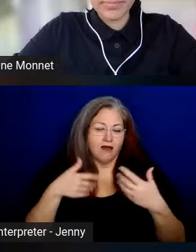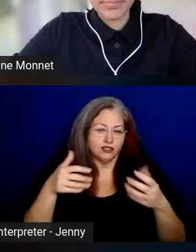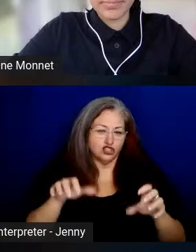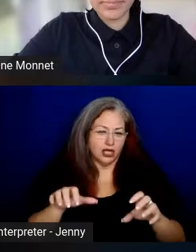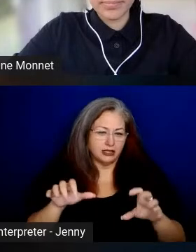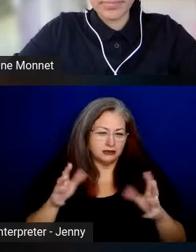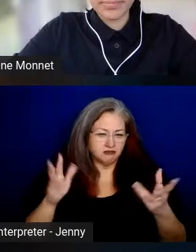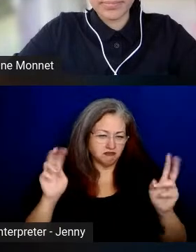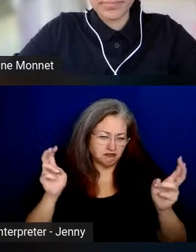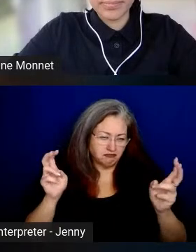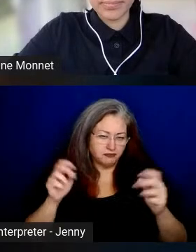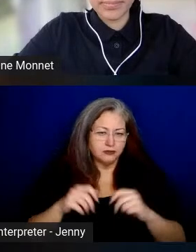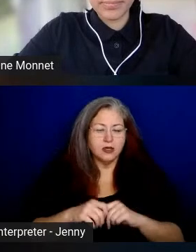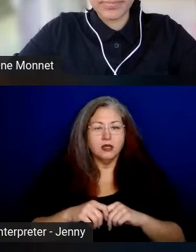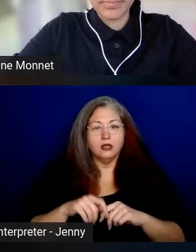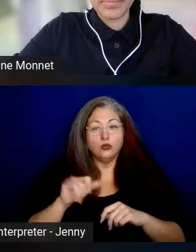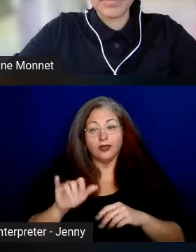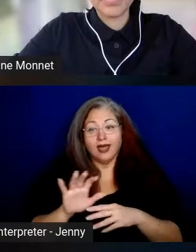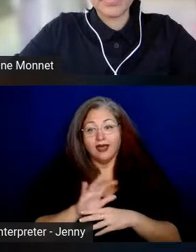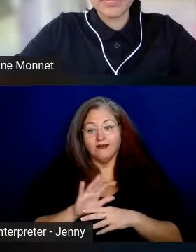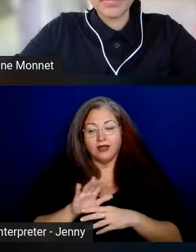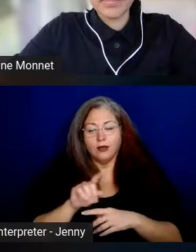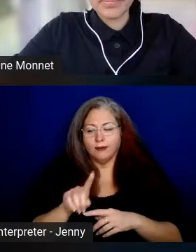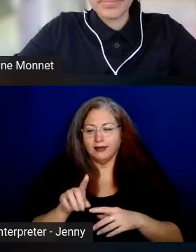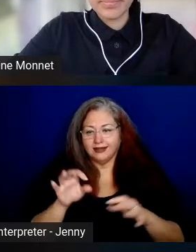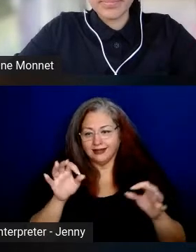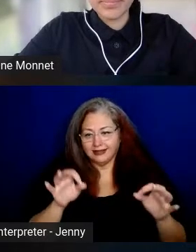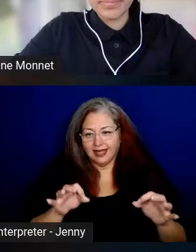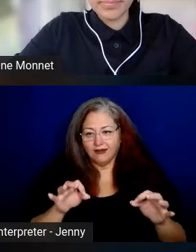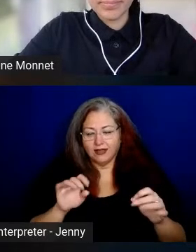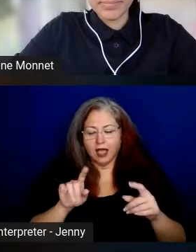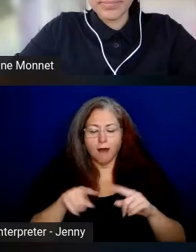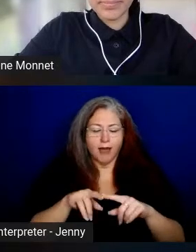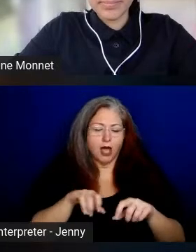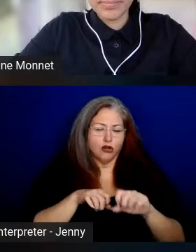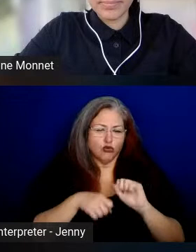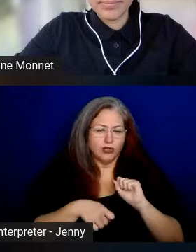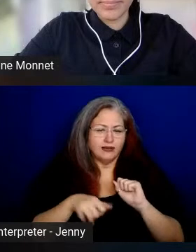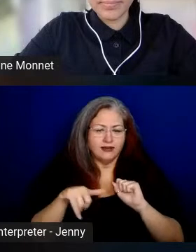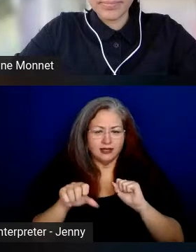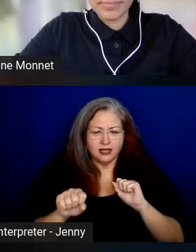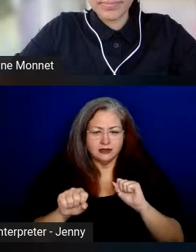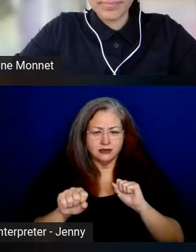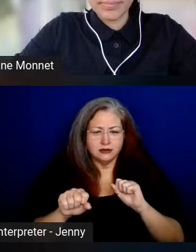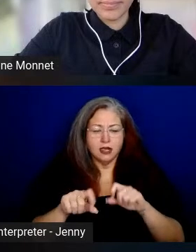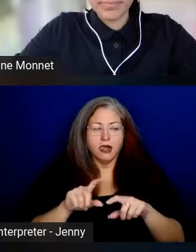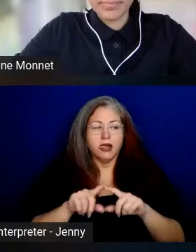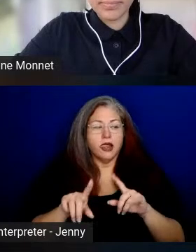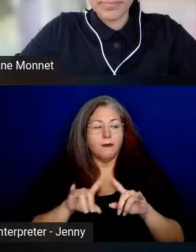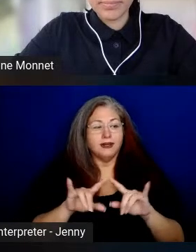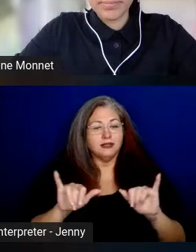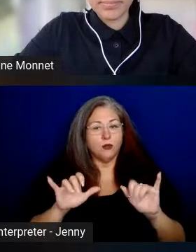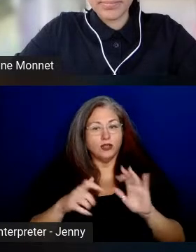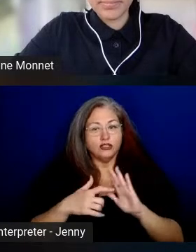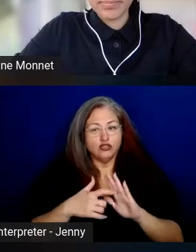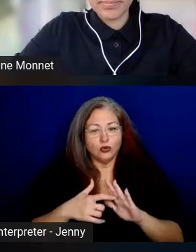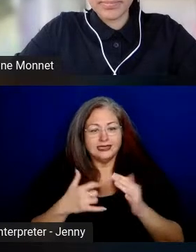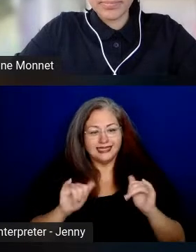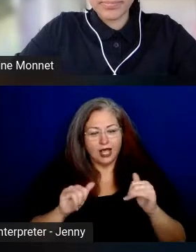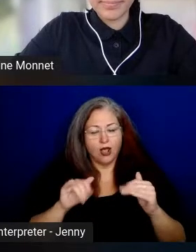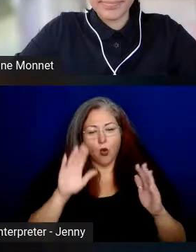I think, you know, the film is definitely about grieving, but at the same time, I also wanted to show that there is still